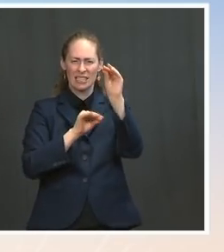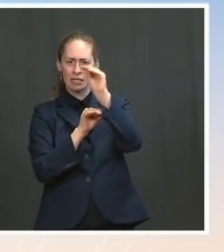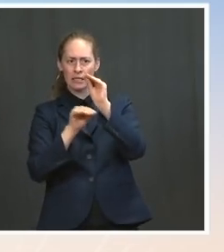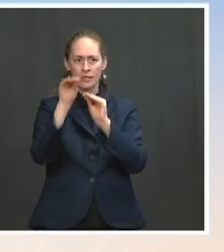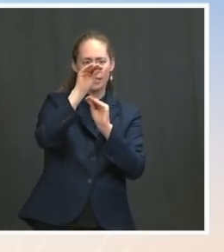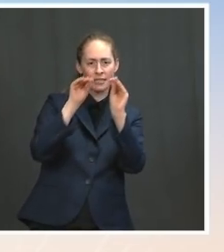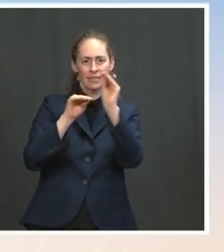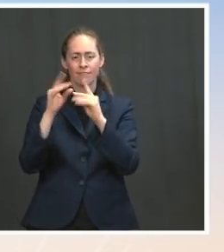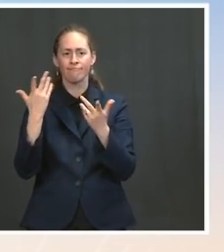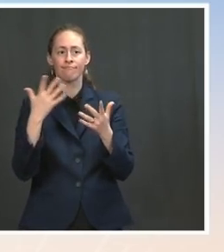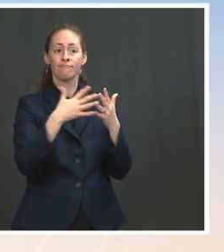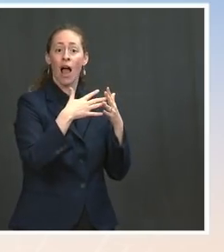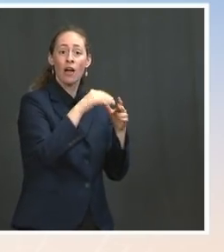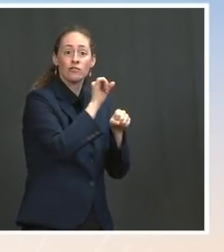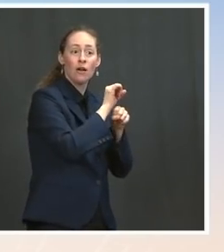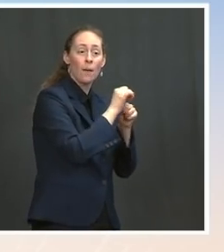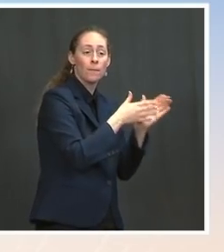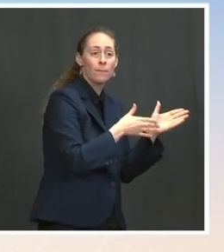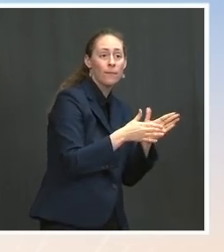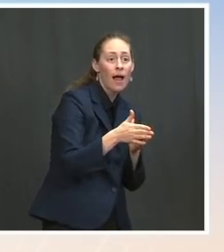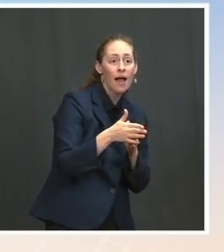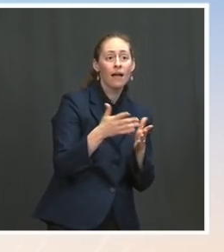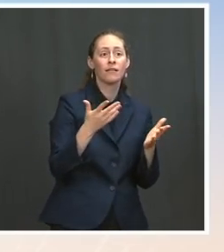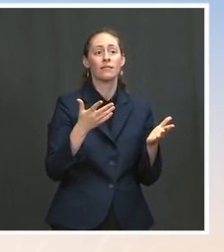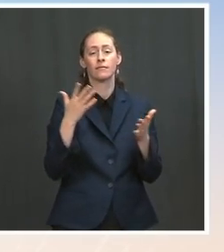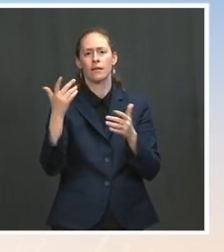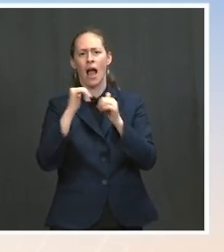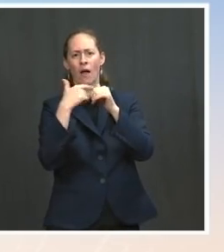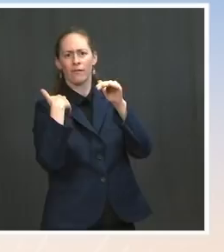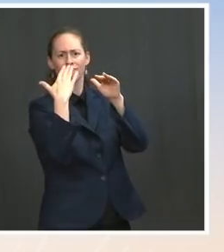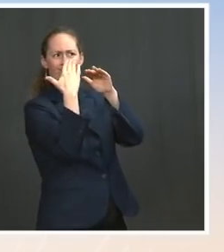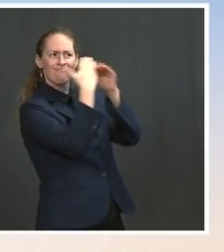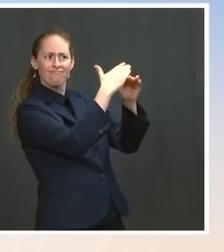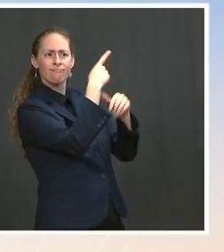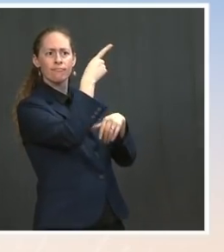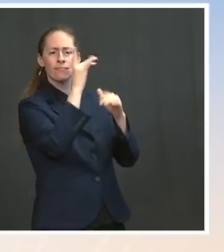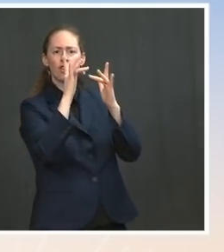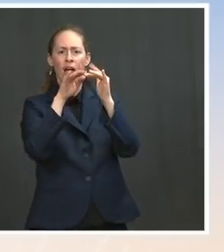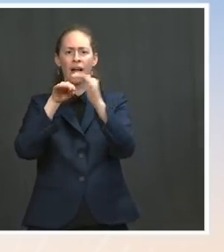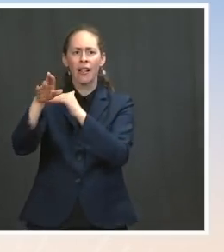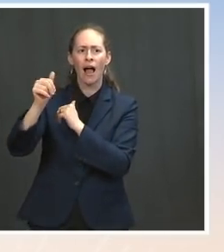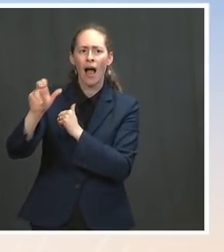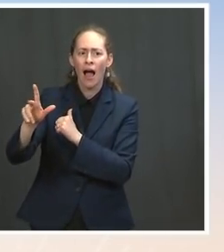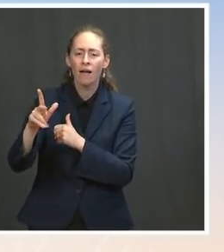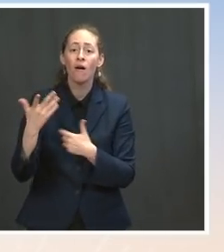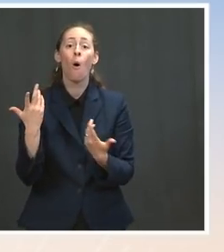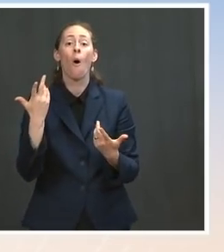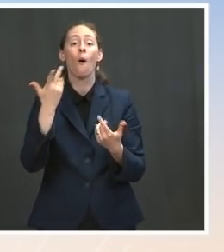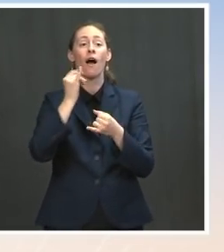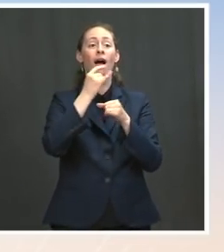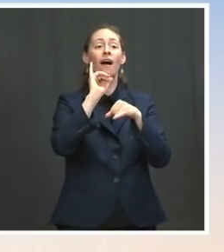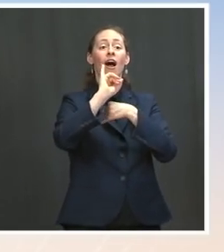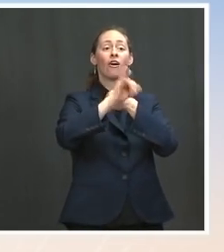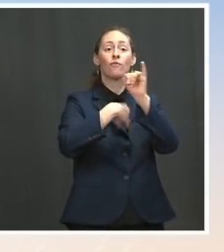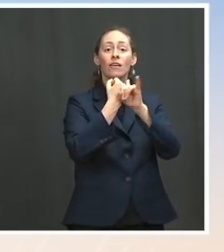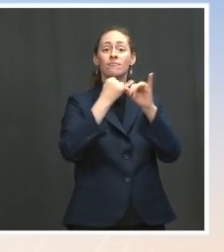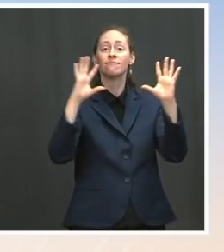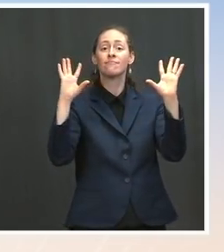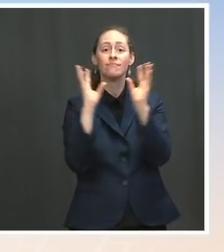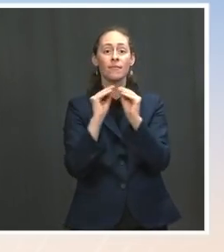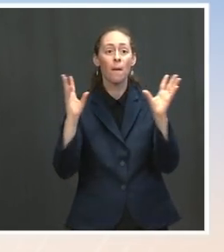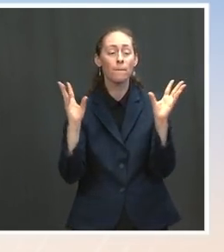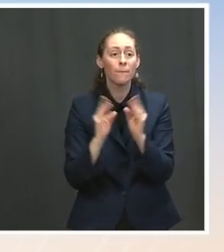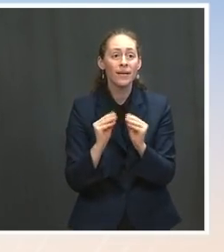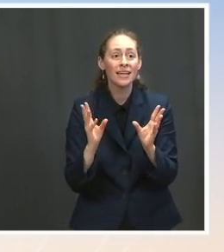or working to protect us from ransomware attacks or preparing for an international summit and all of the other entities that are